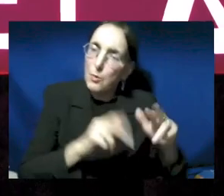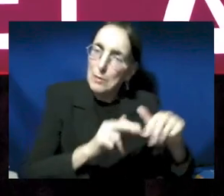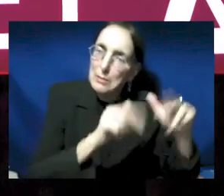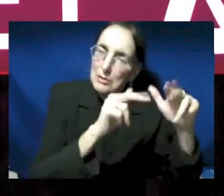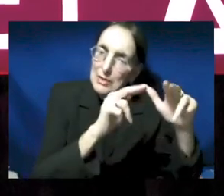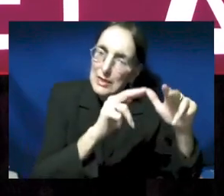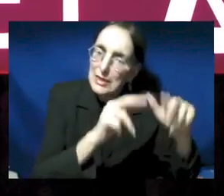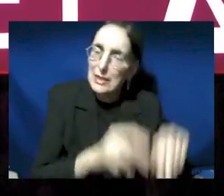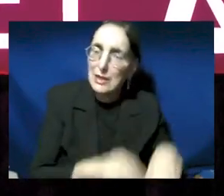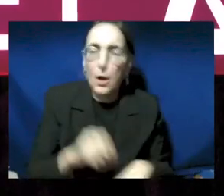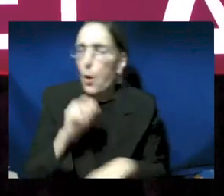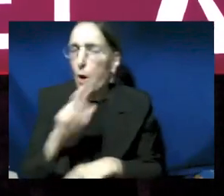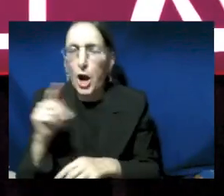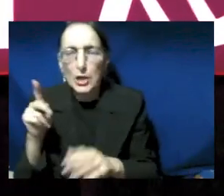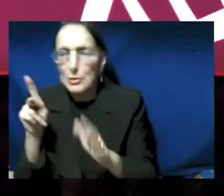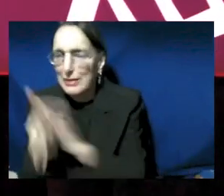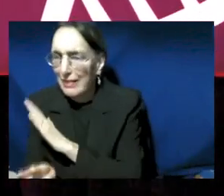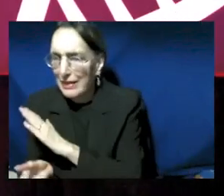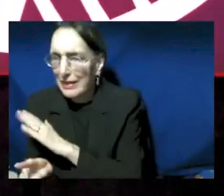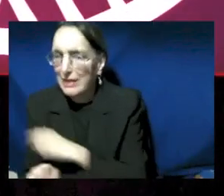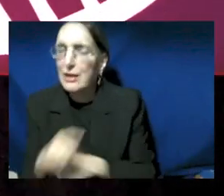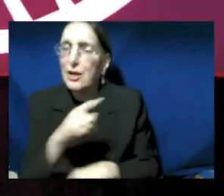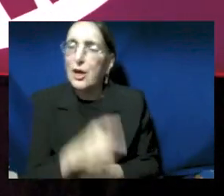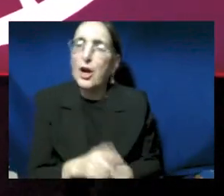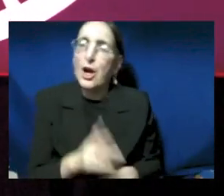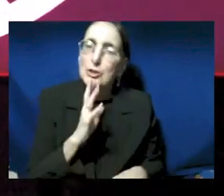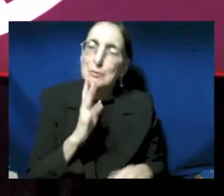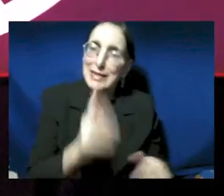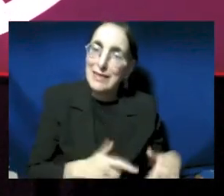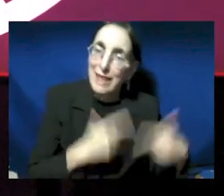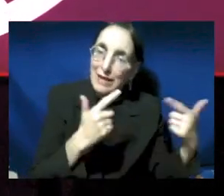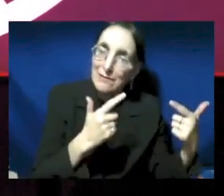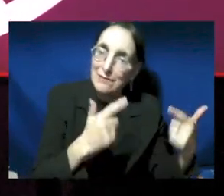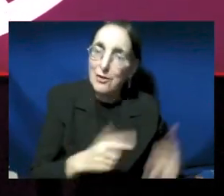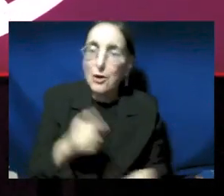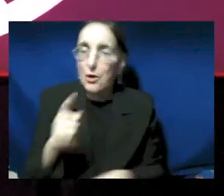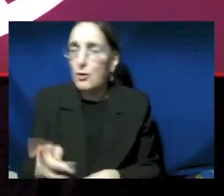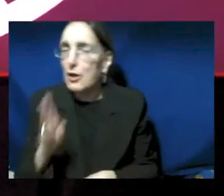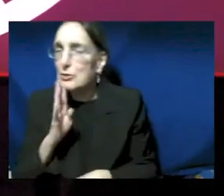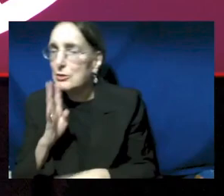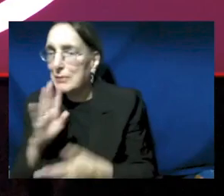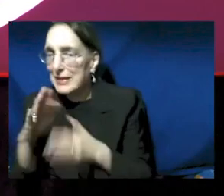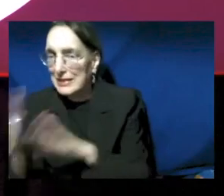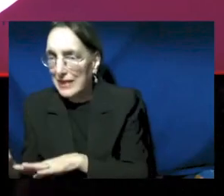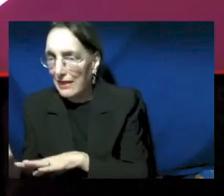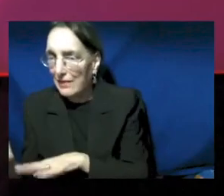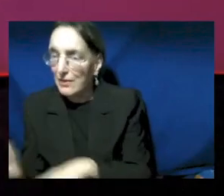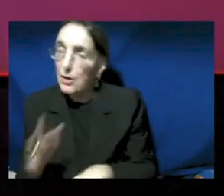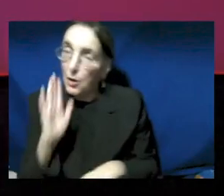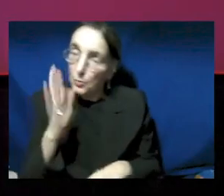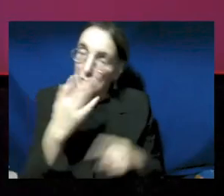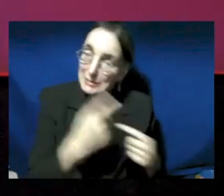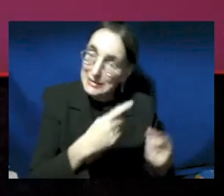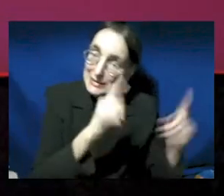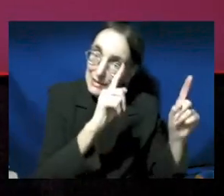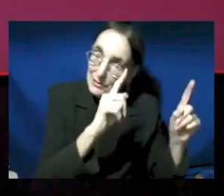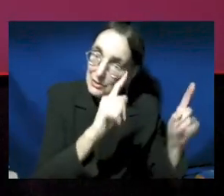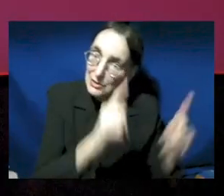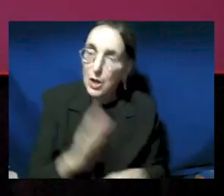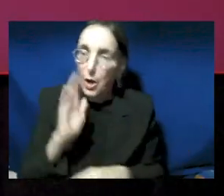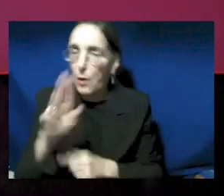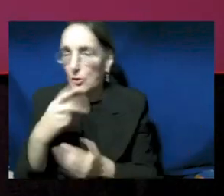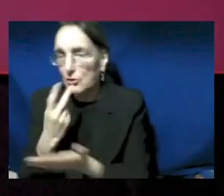killing? Are you speaking life or are you speaking death? The third thing that I want to say is no